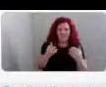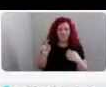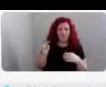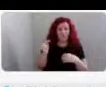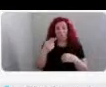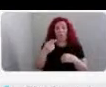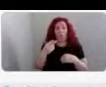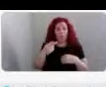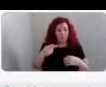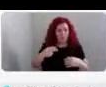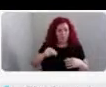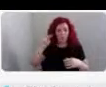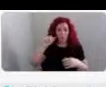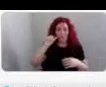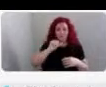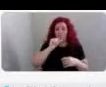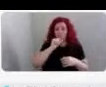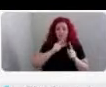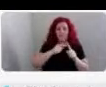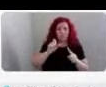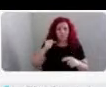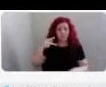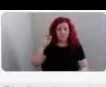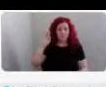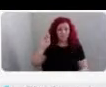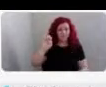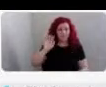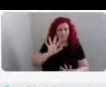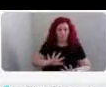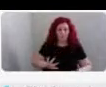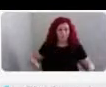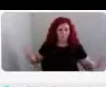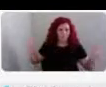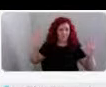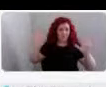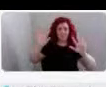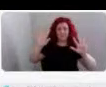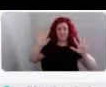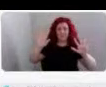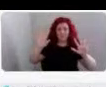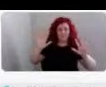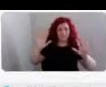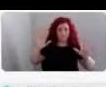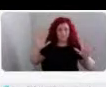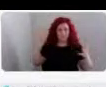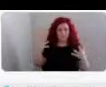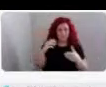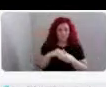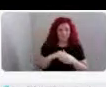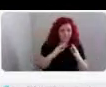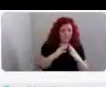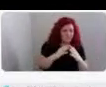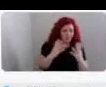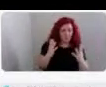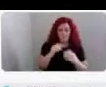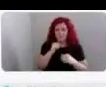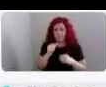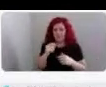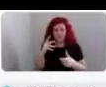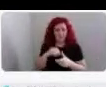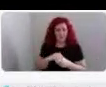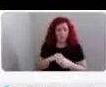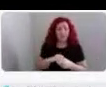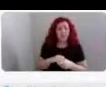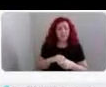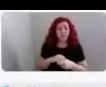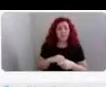arizona from outer space it's just all over the place what's in the flagstaff district and not what's not there